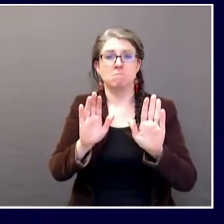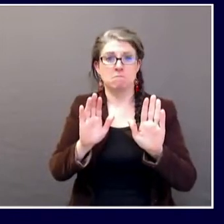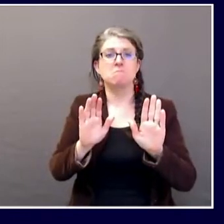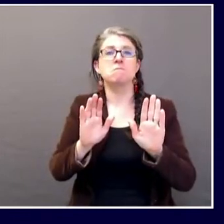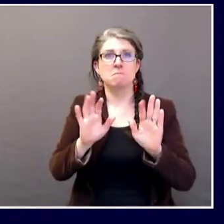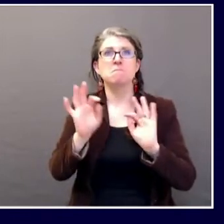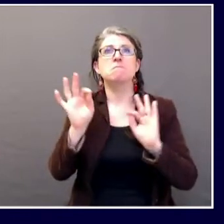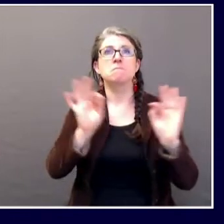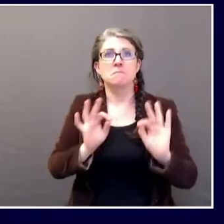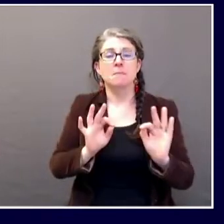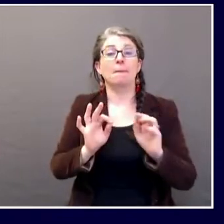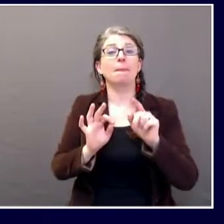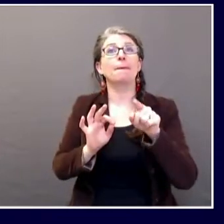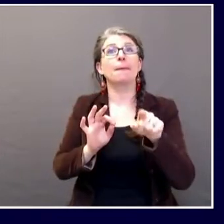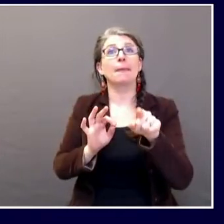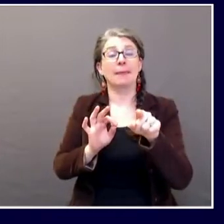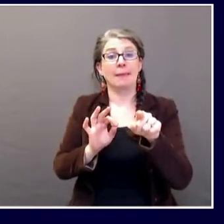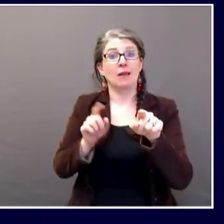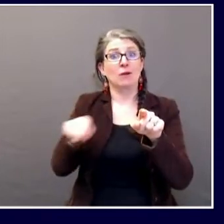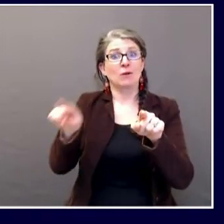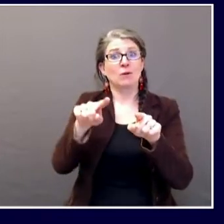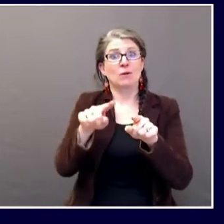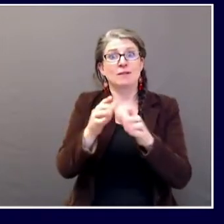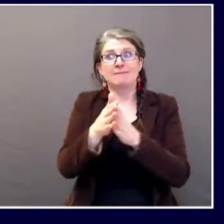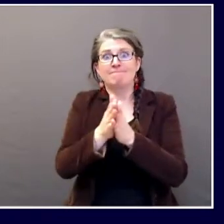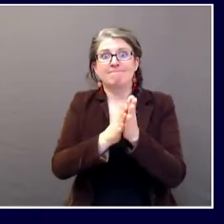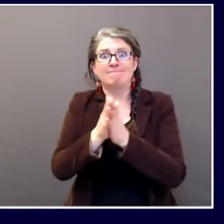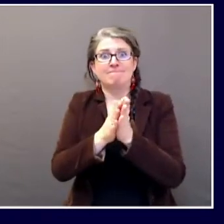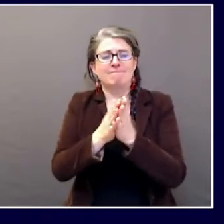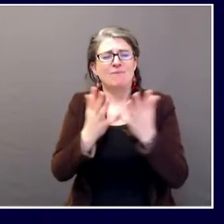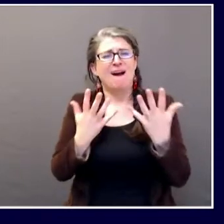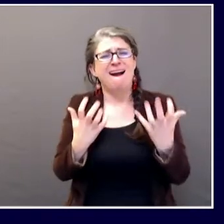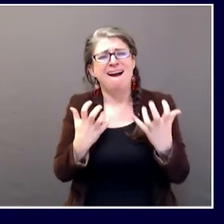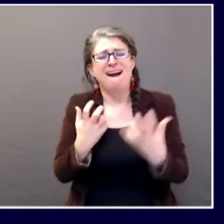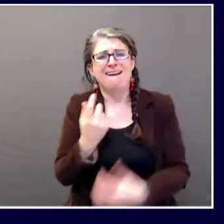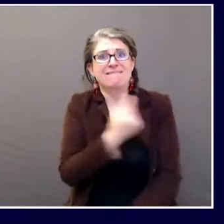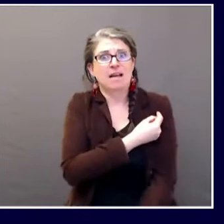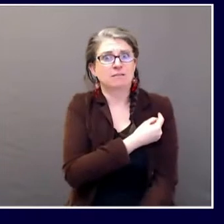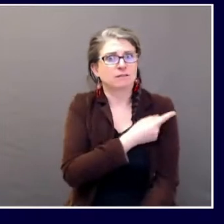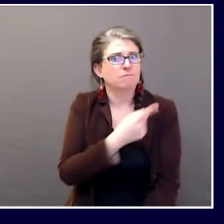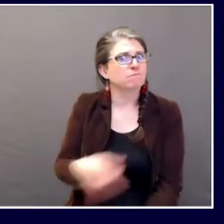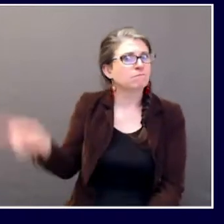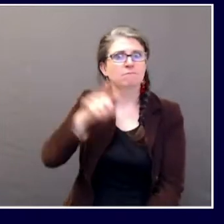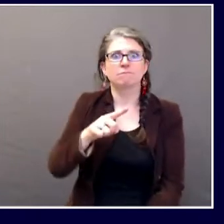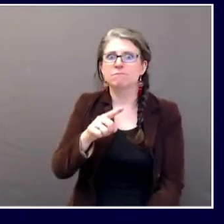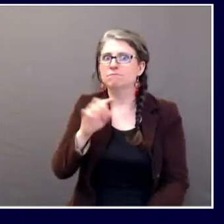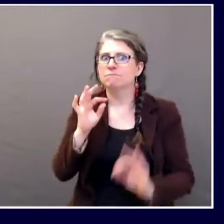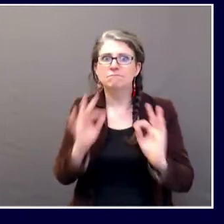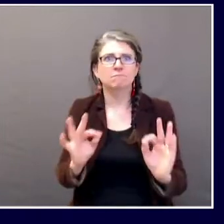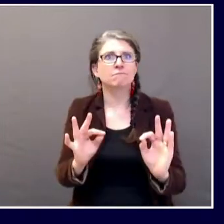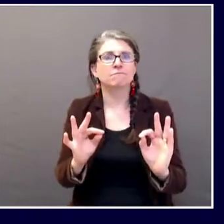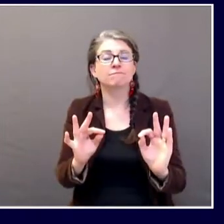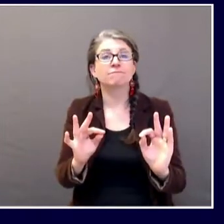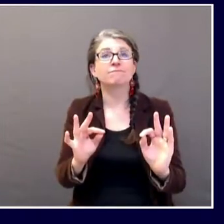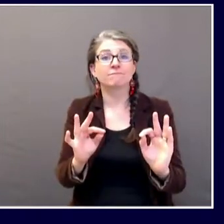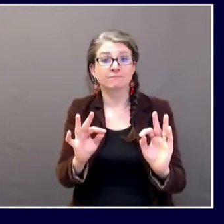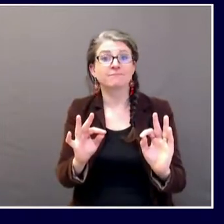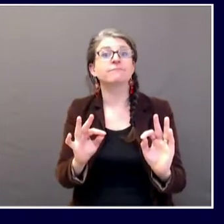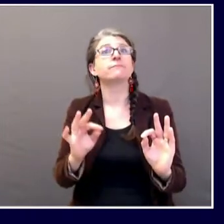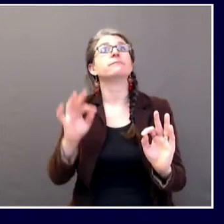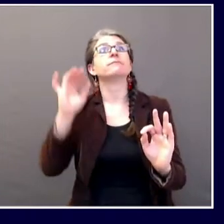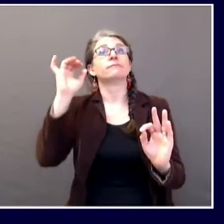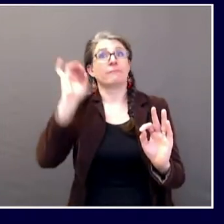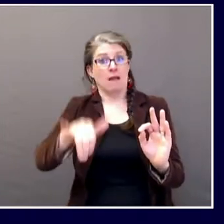the categories that we've set forth recognize that there are wide swaths of Maine people who are vulnerable and who